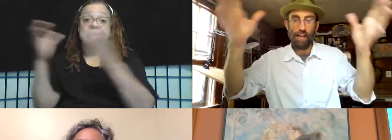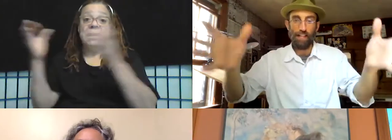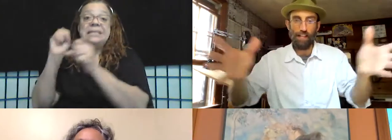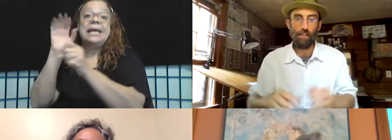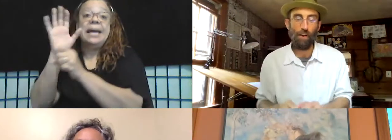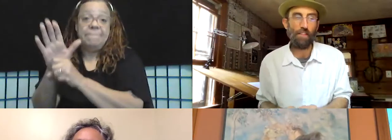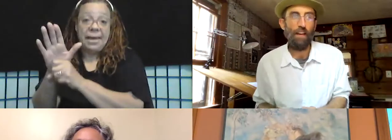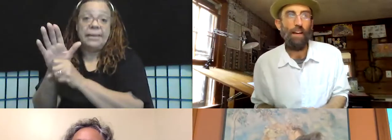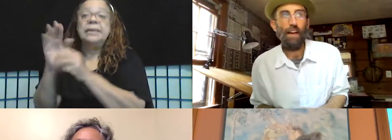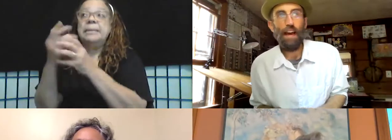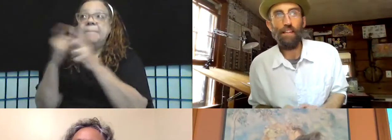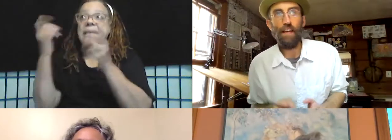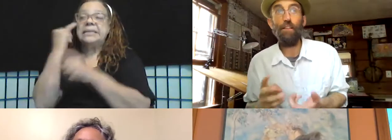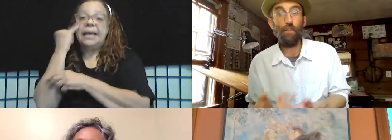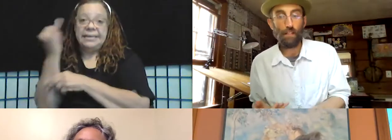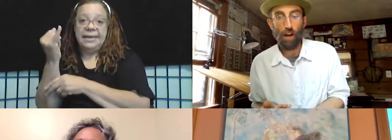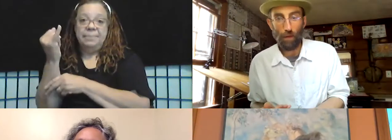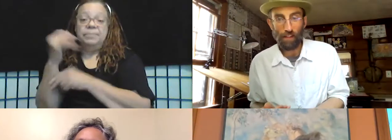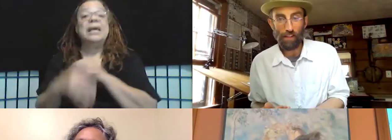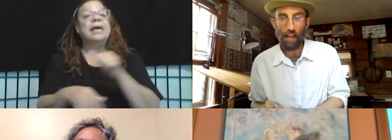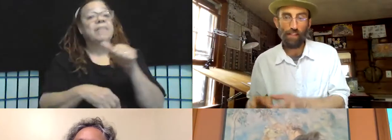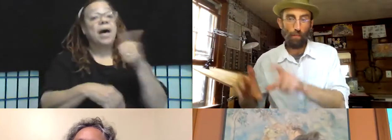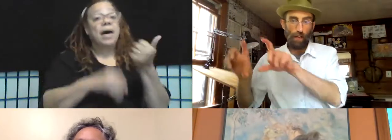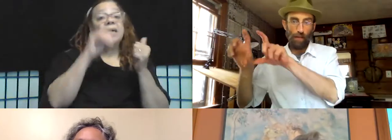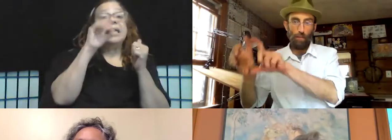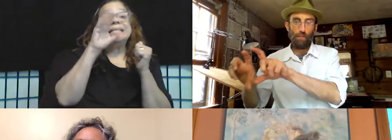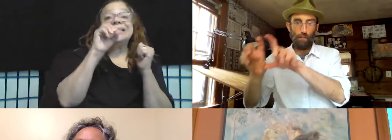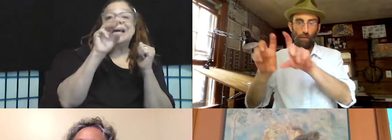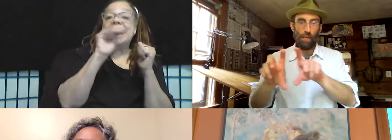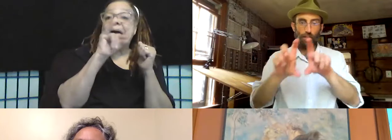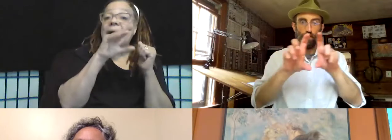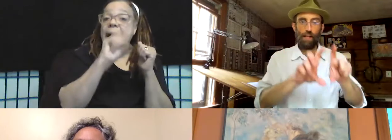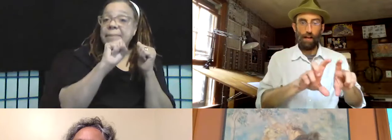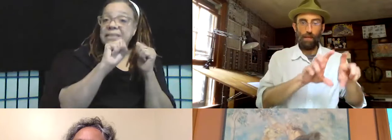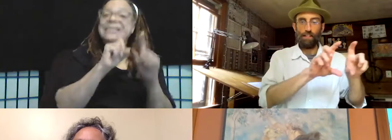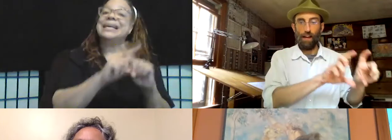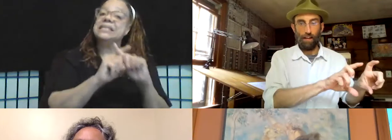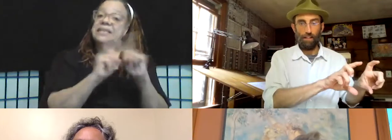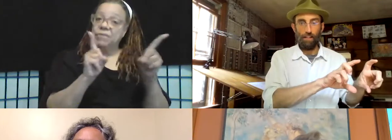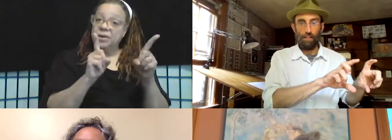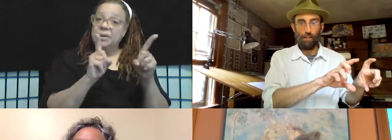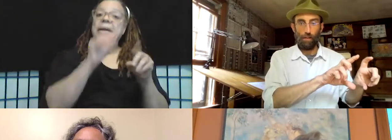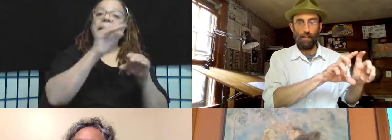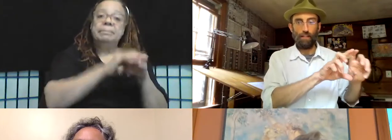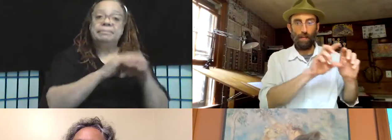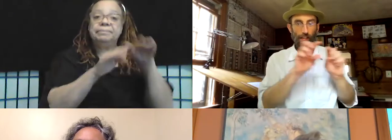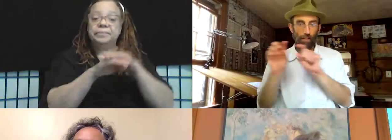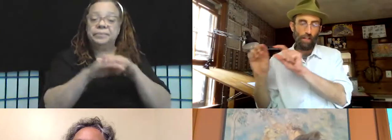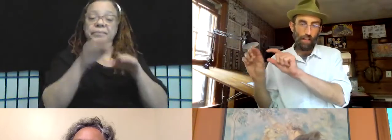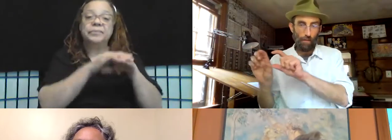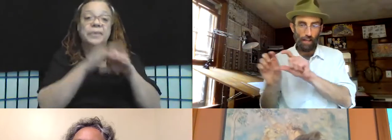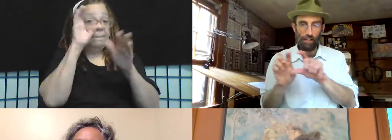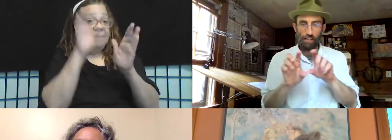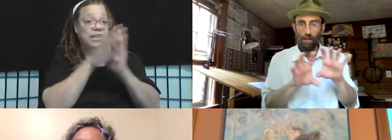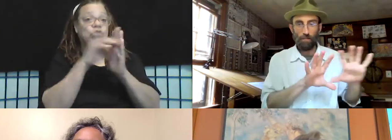the biggest idea across. And the other is comics, and that's putting multiple pictures side by side so that somebody can